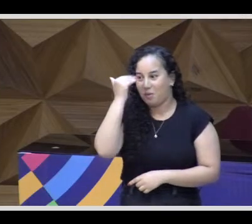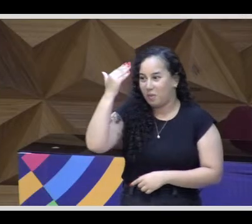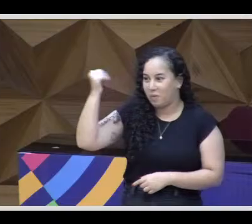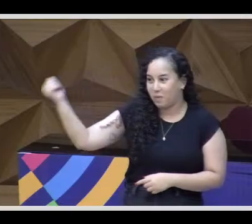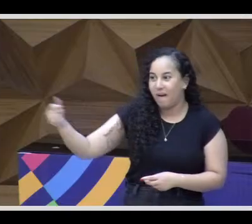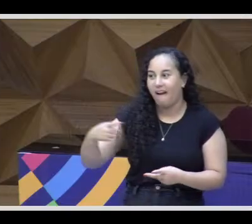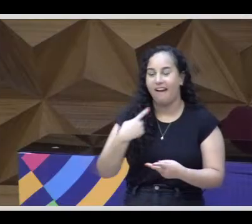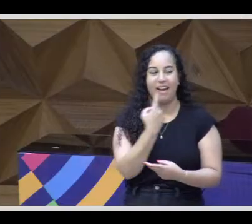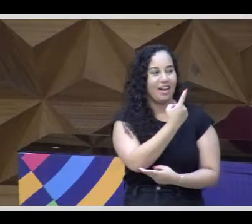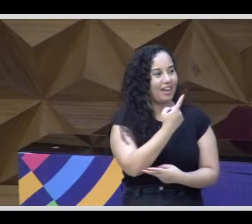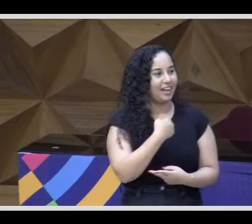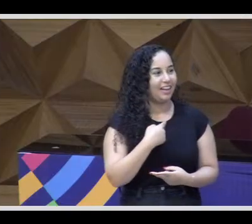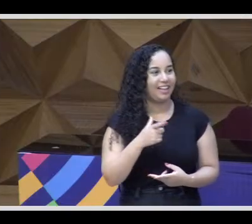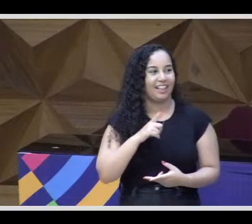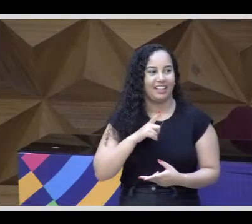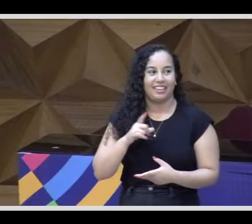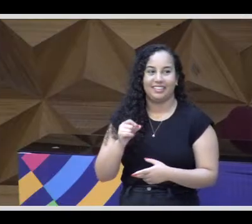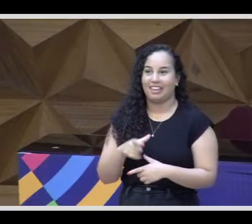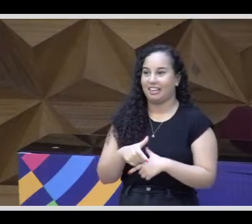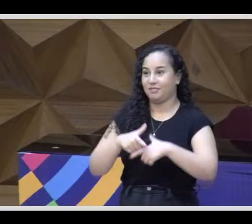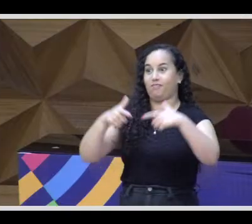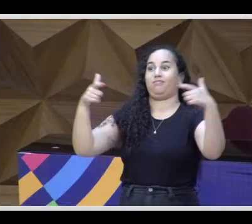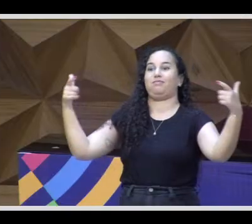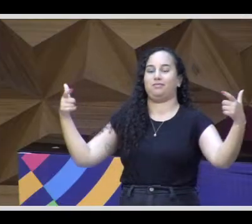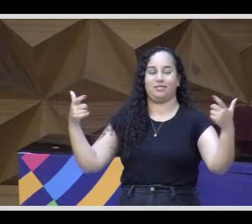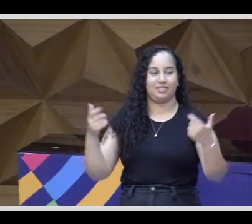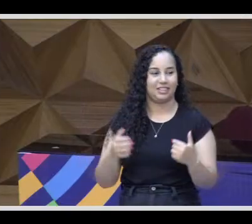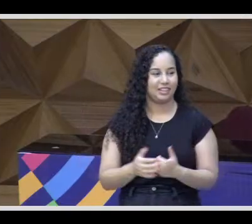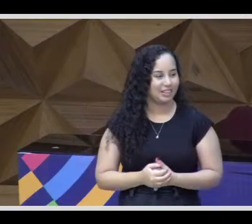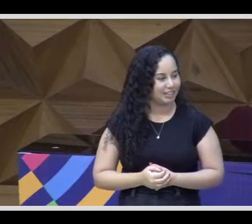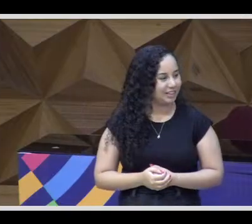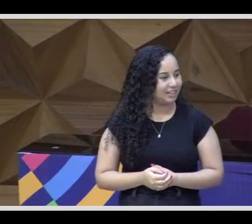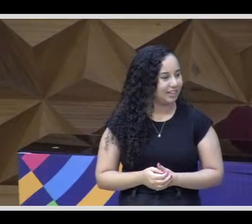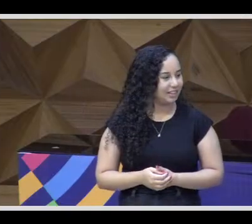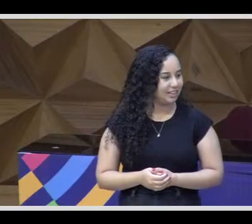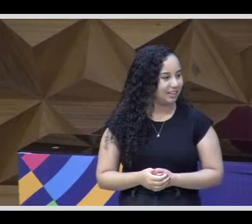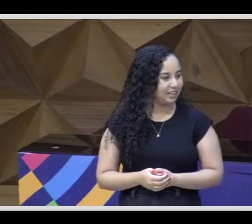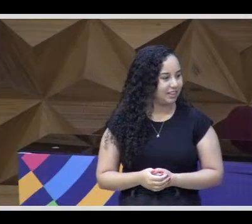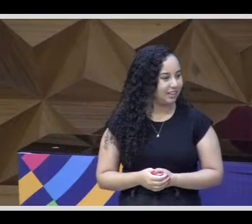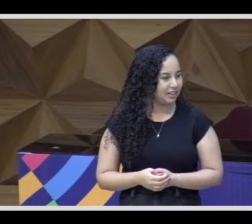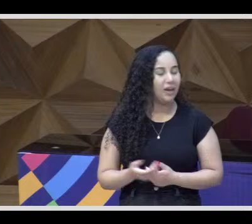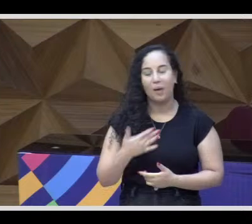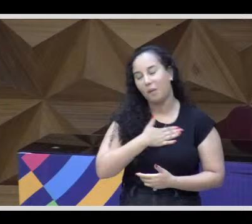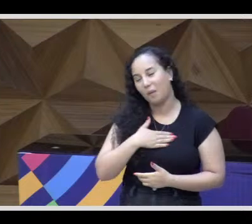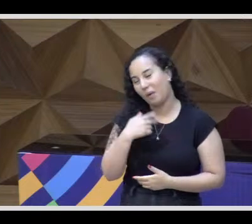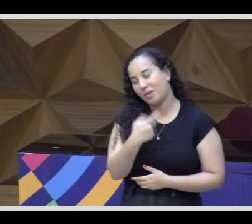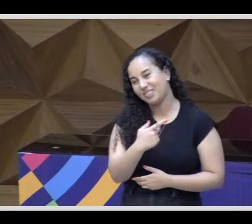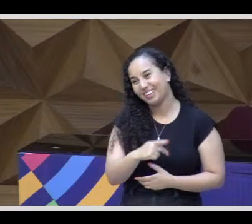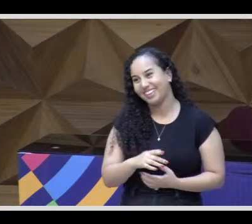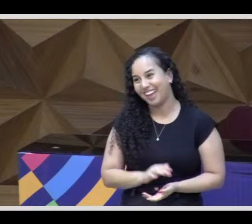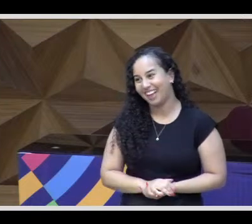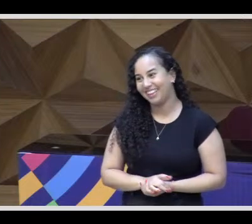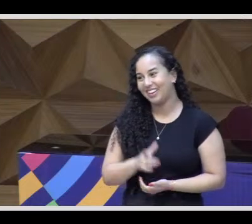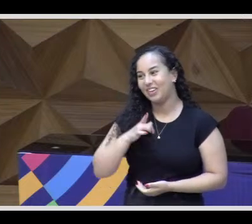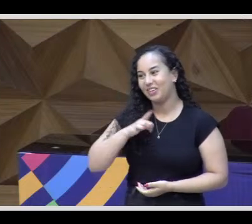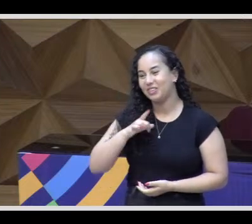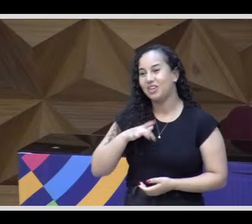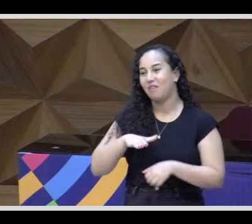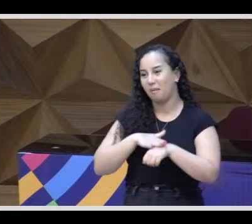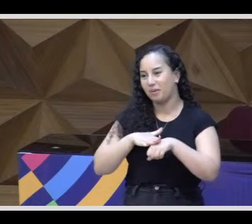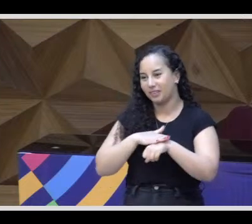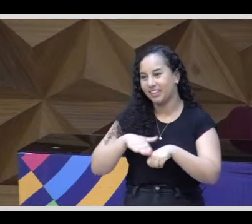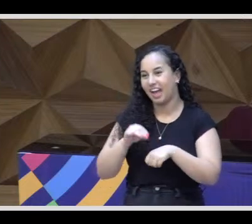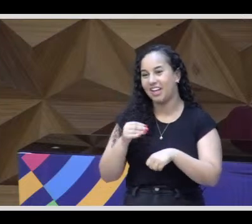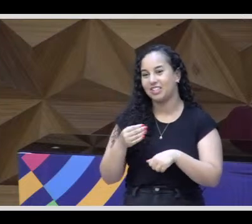she became like something so important. And she's so nice. I really like her. I had an opportunity to talk to her about